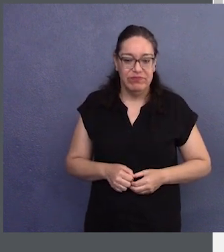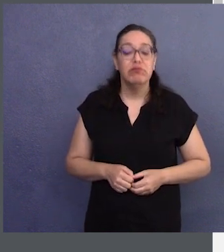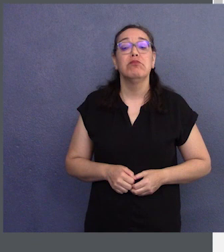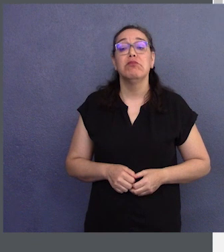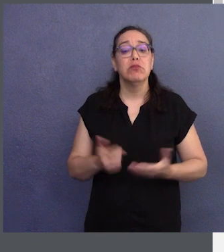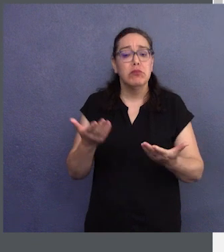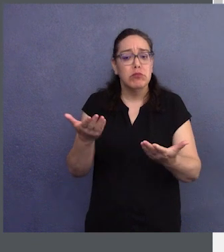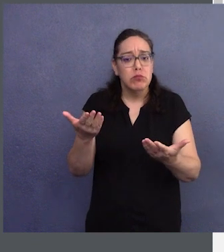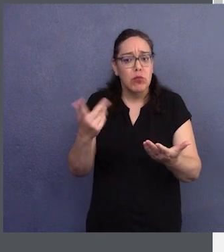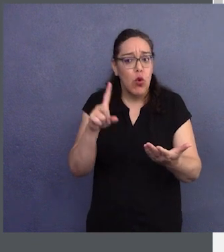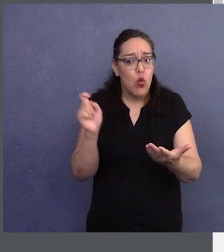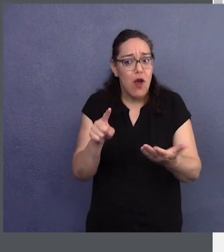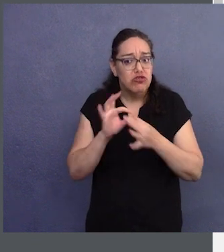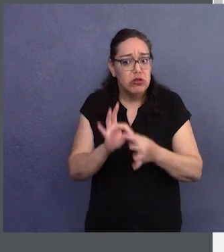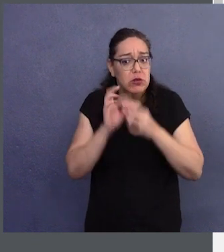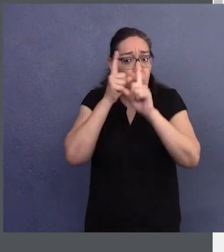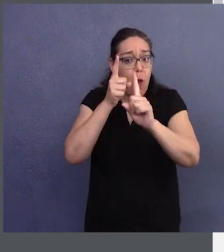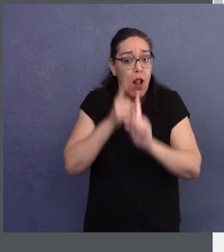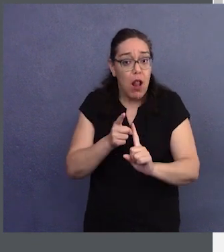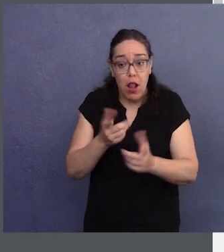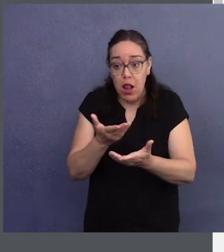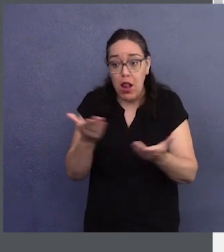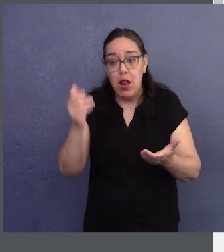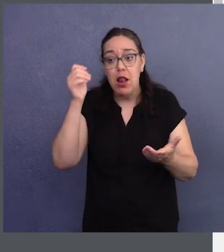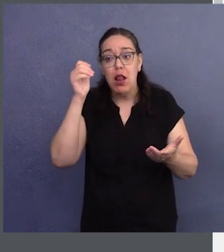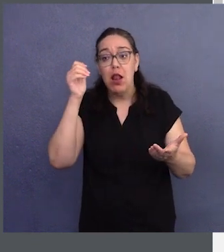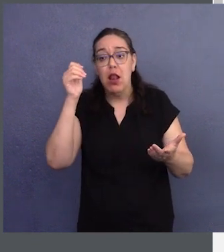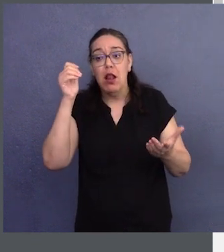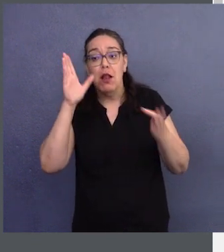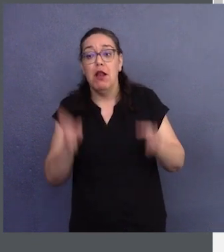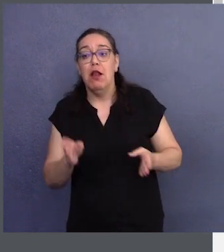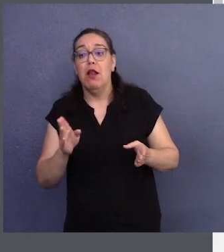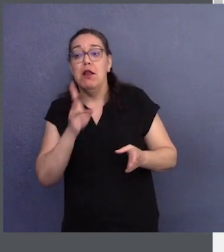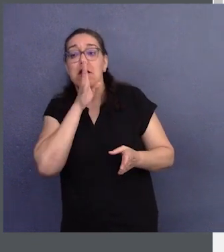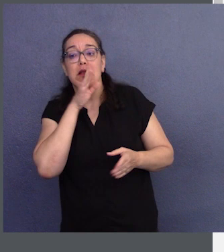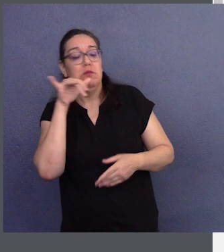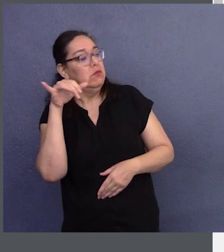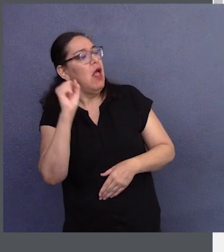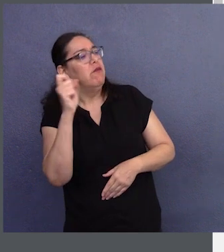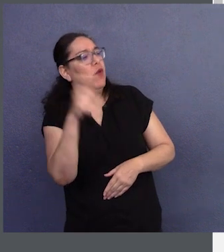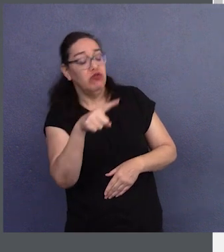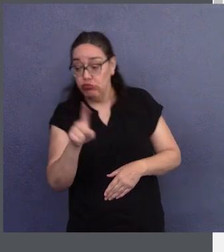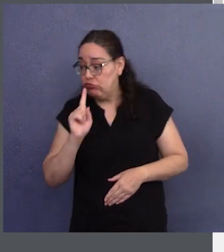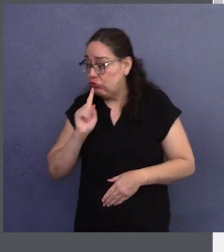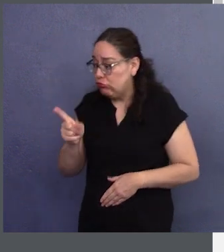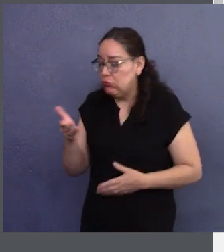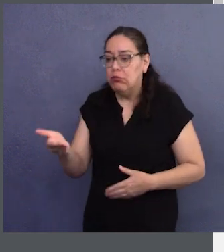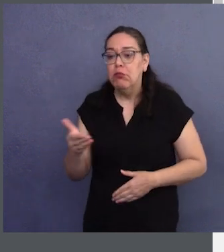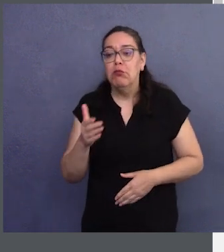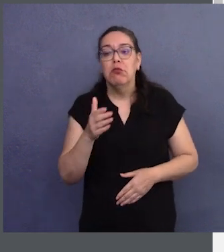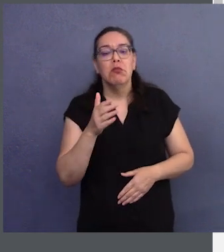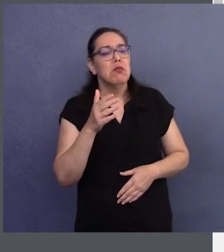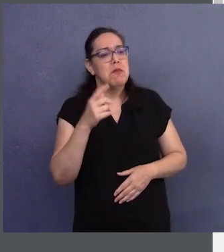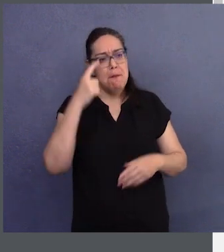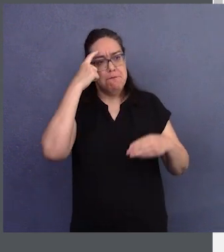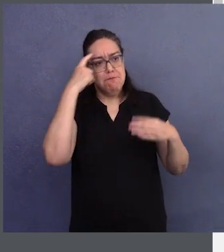Any questions about the goals? Yeah, I have a question. Sure. So does like